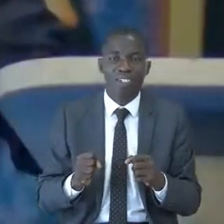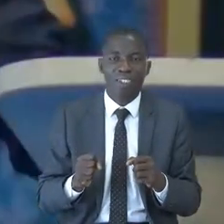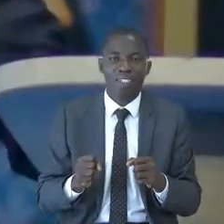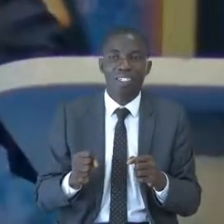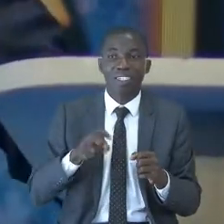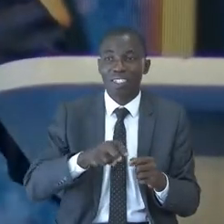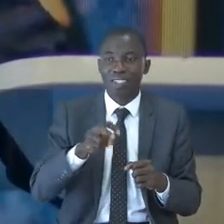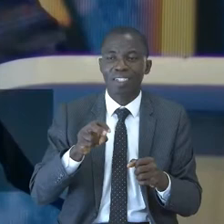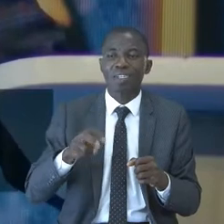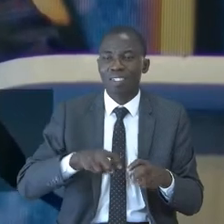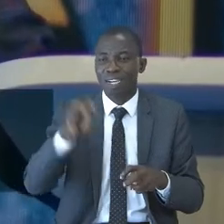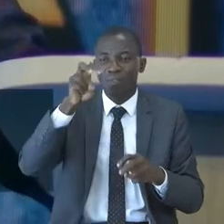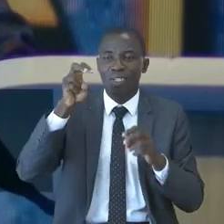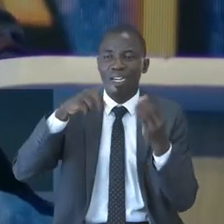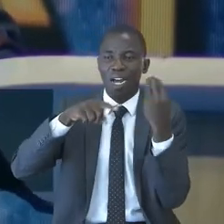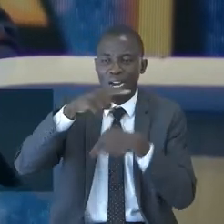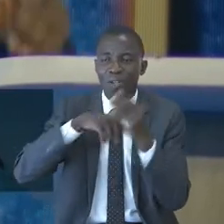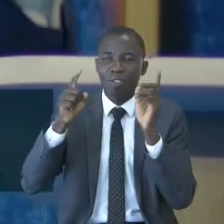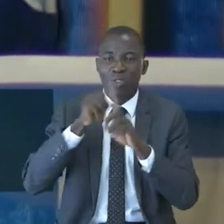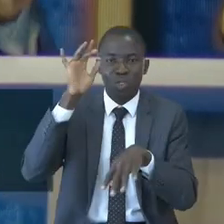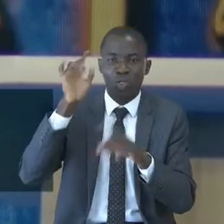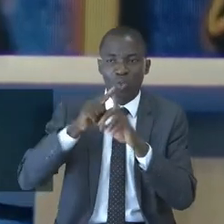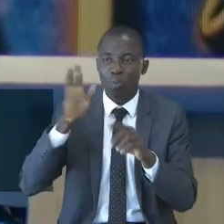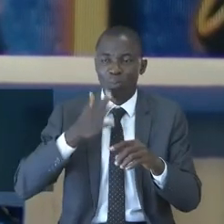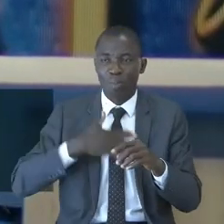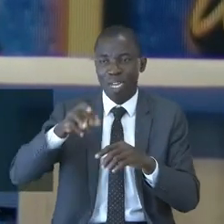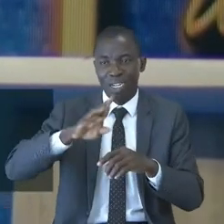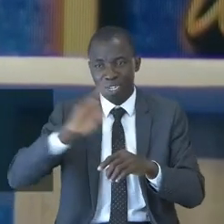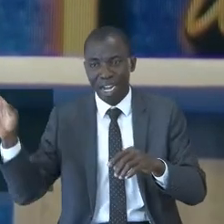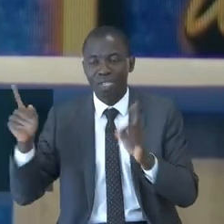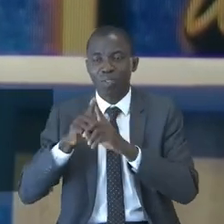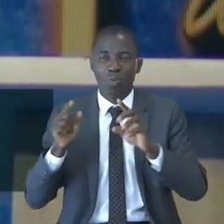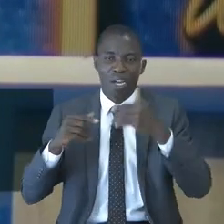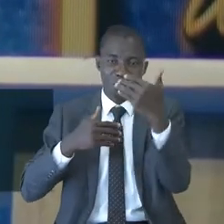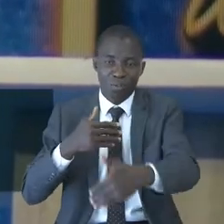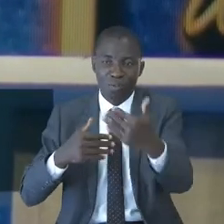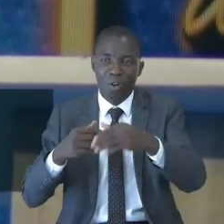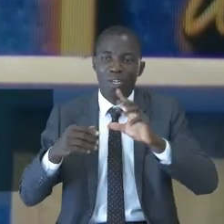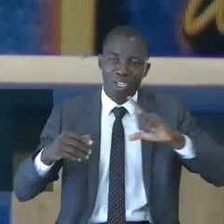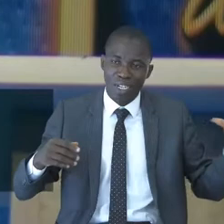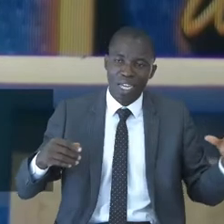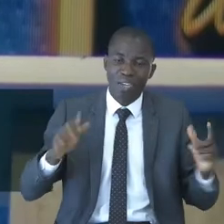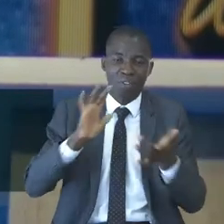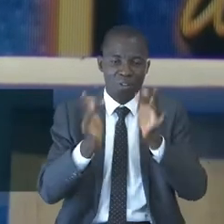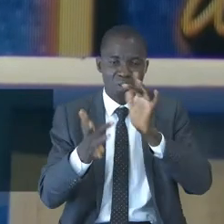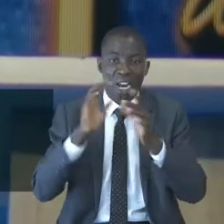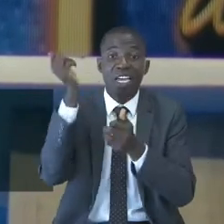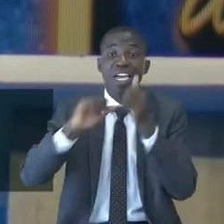to my right, my front, to my left, online,